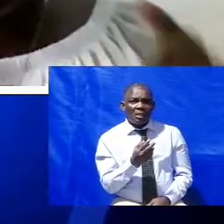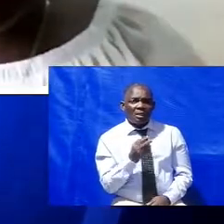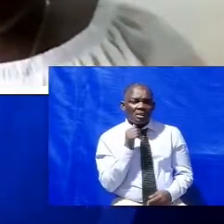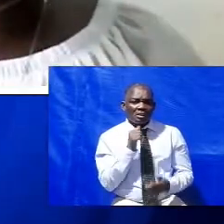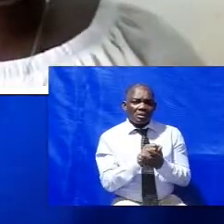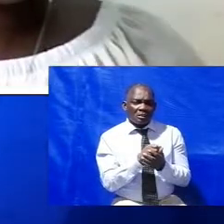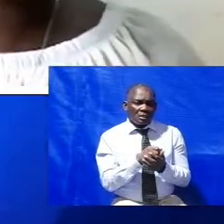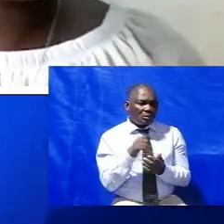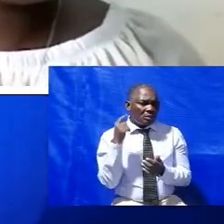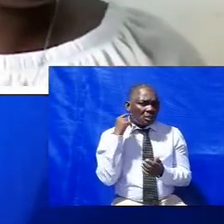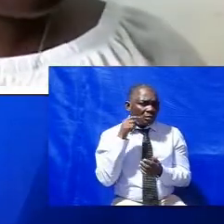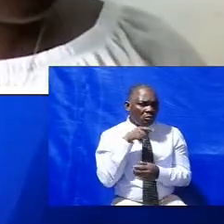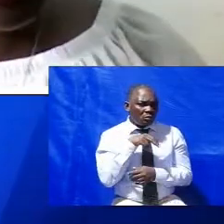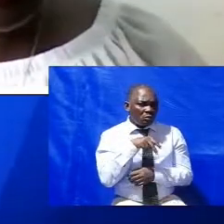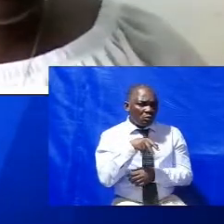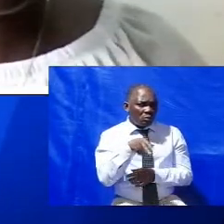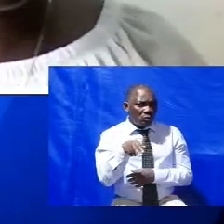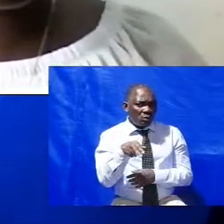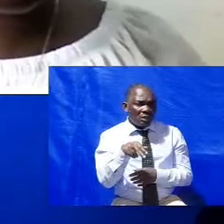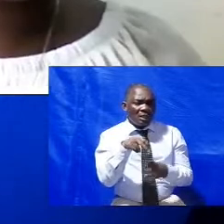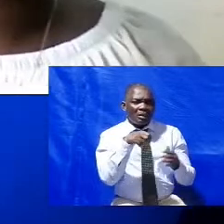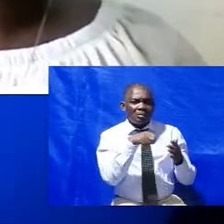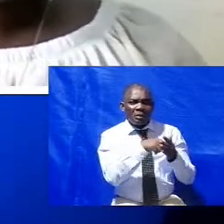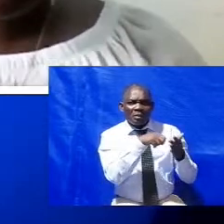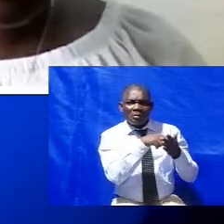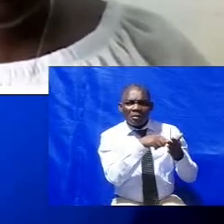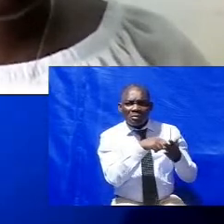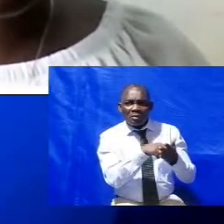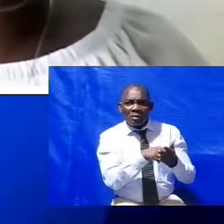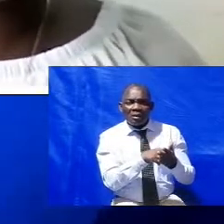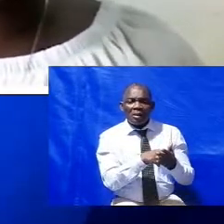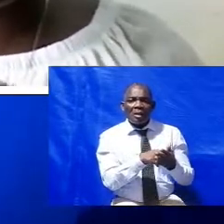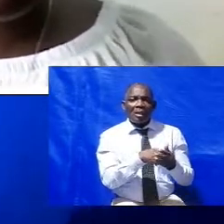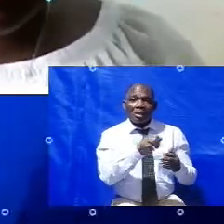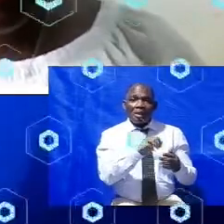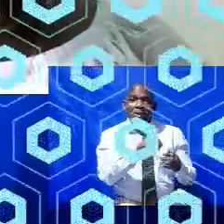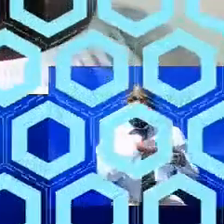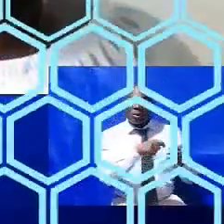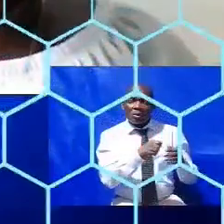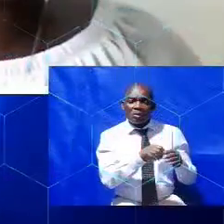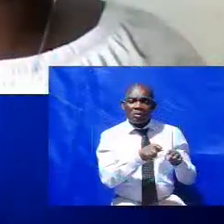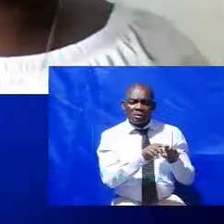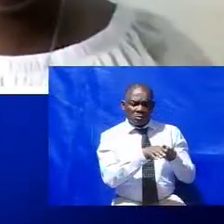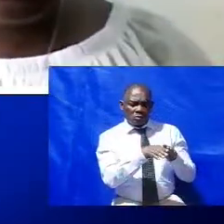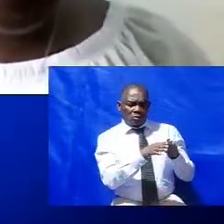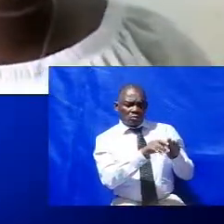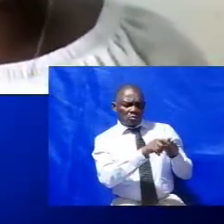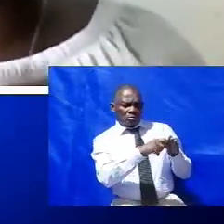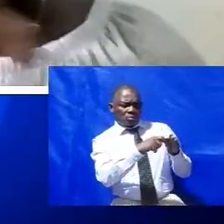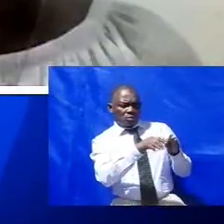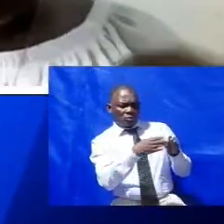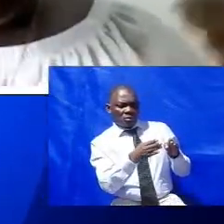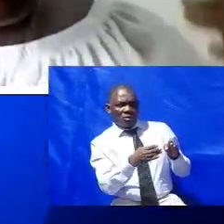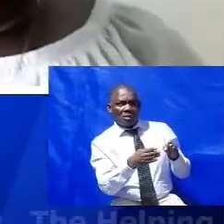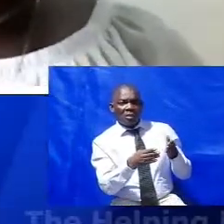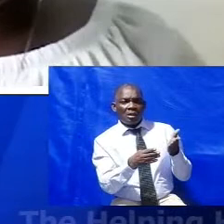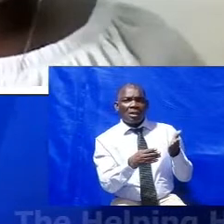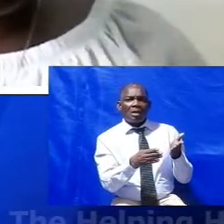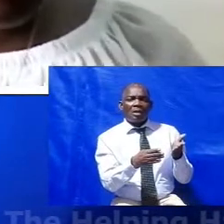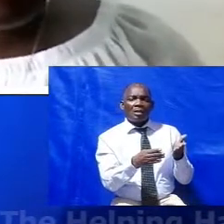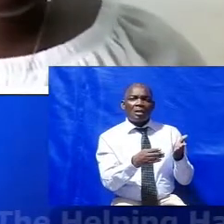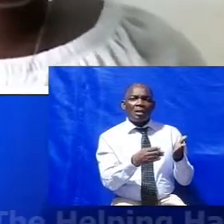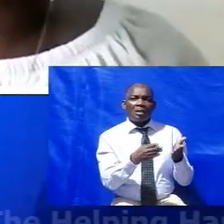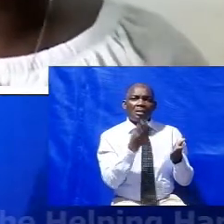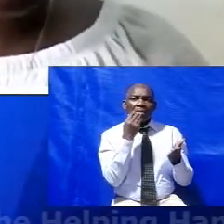he didn't call out. He just walked slowly and then came, knocked on the door. The door was locked, so he just opened and caught